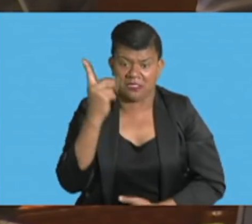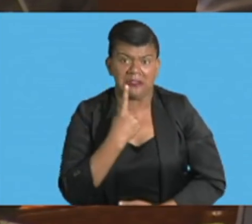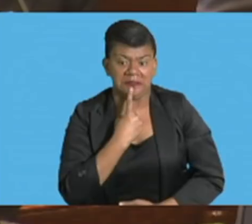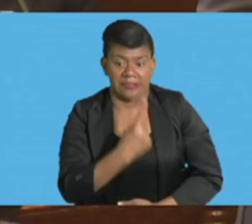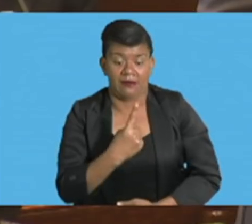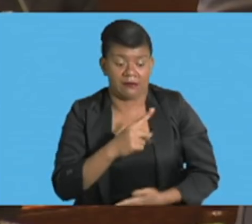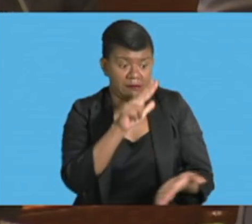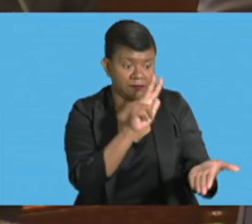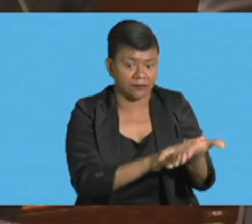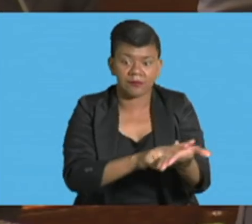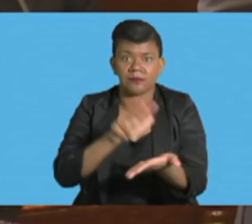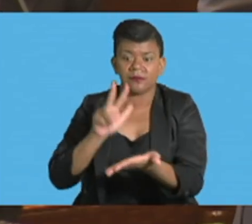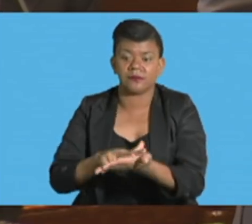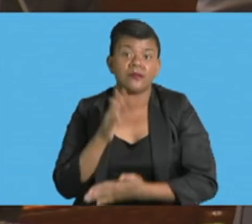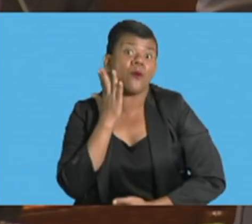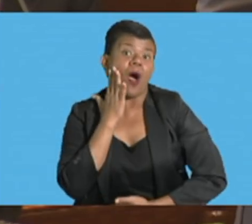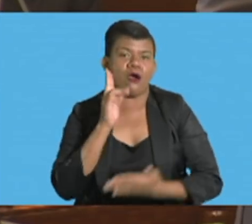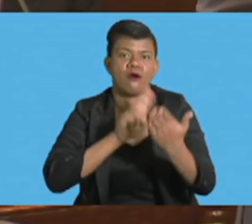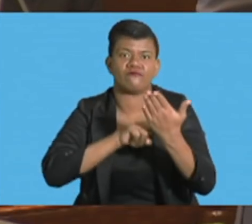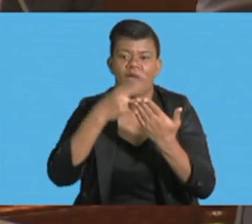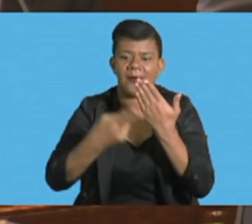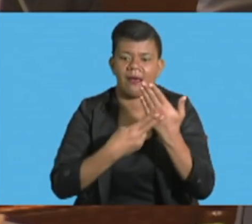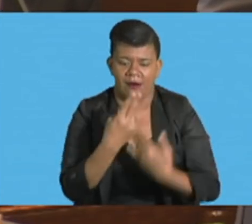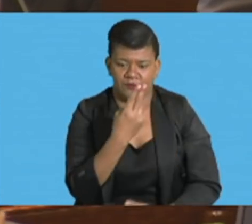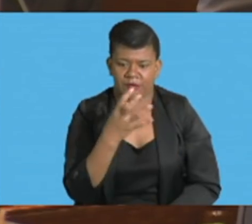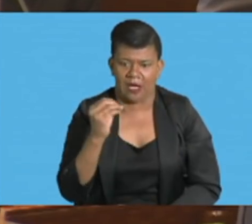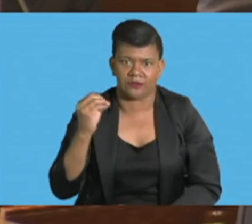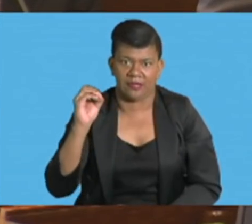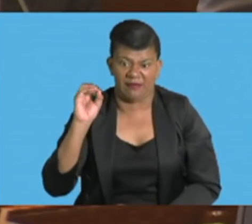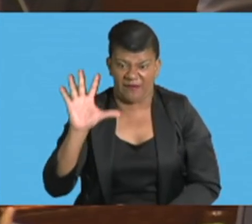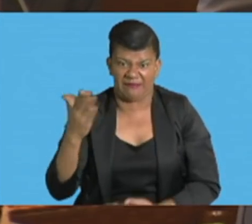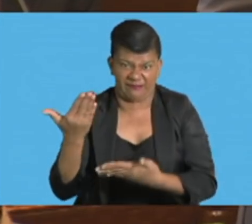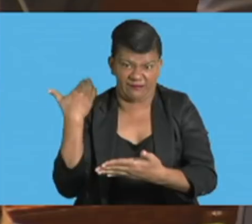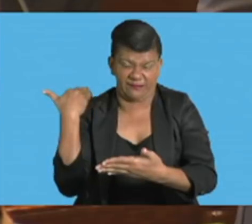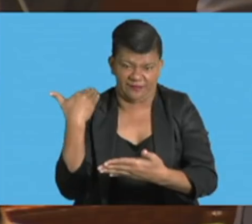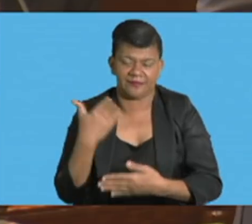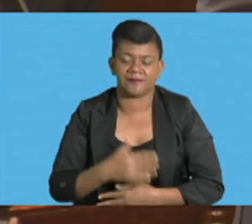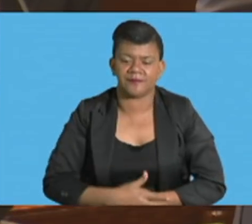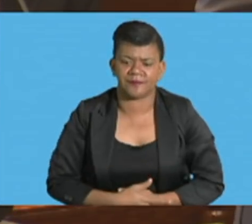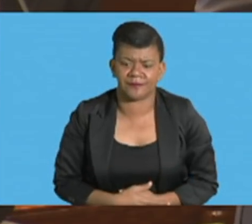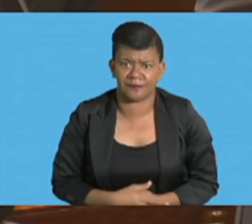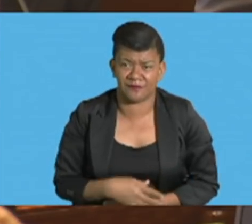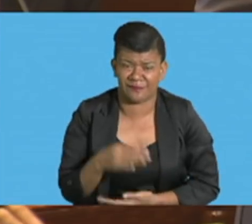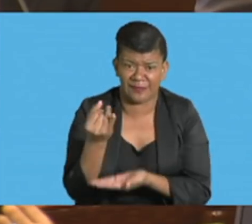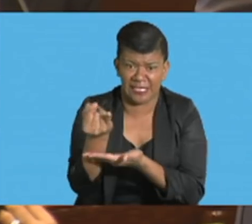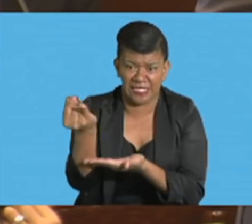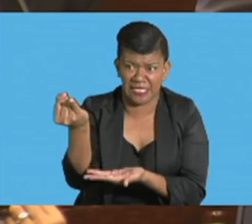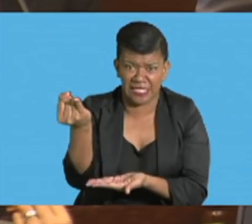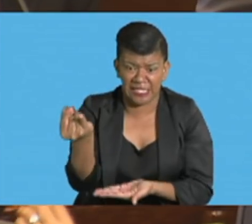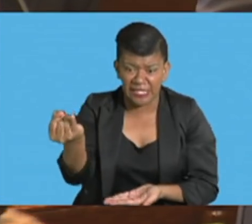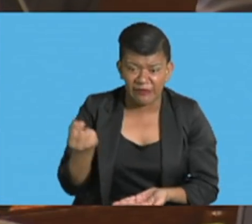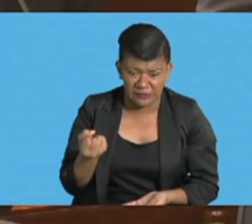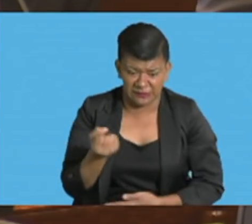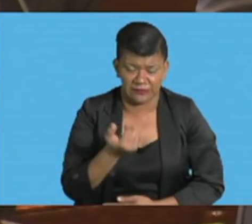2005. The works contract issued in January 2006 and protracted delays in